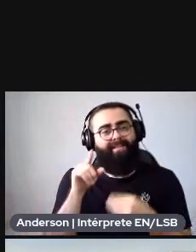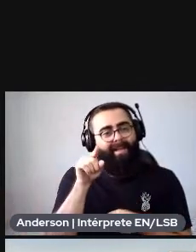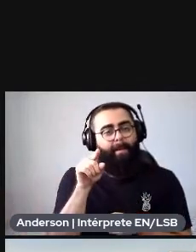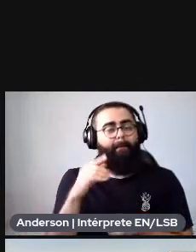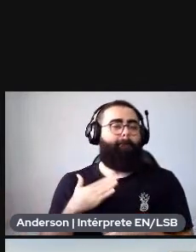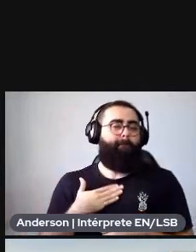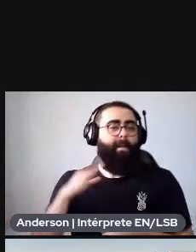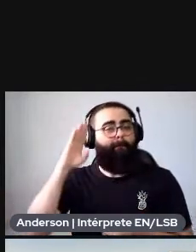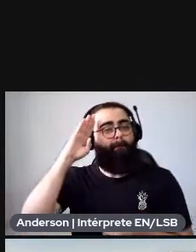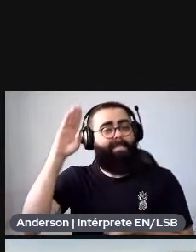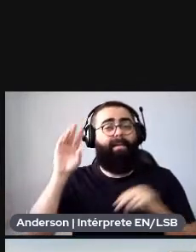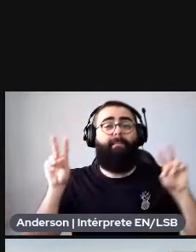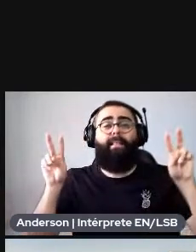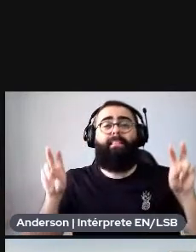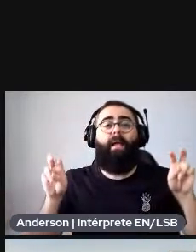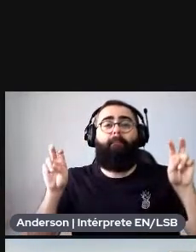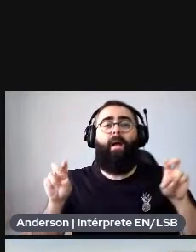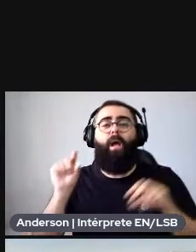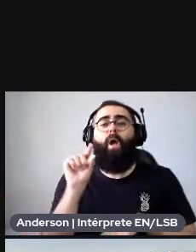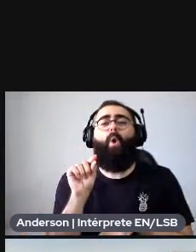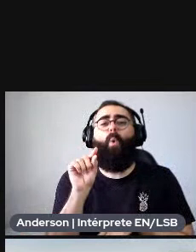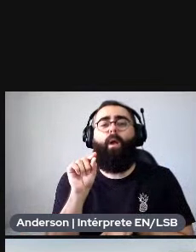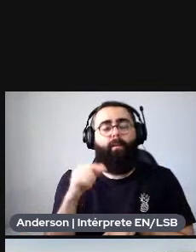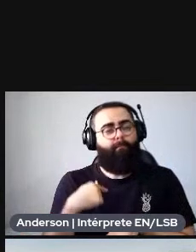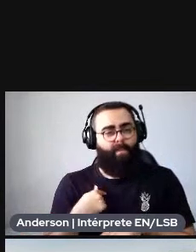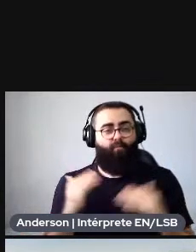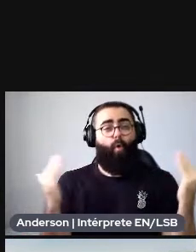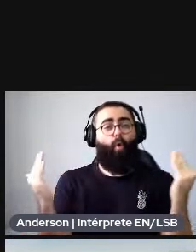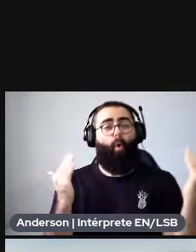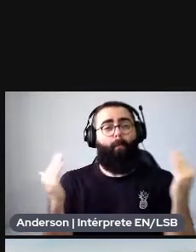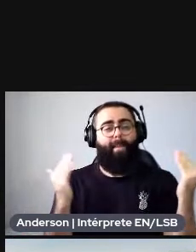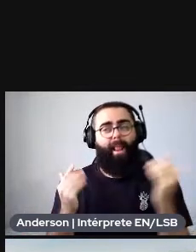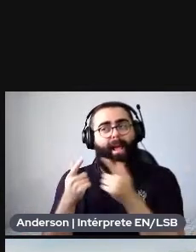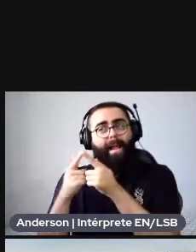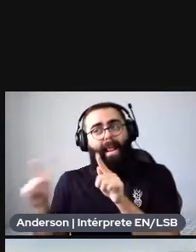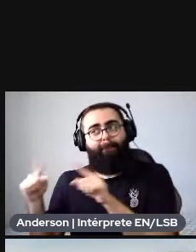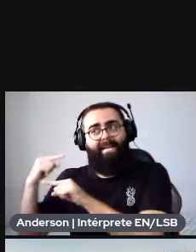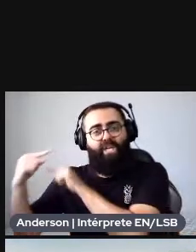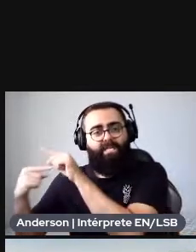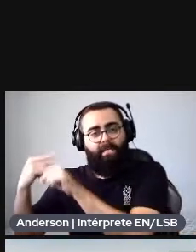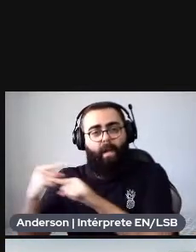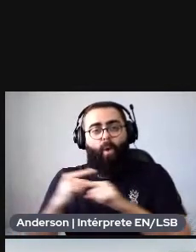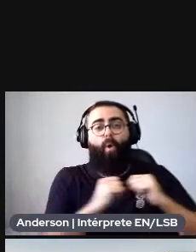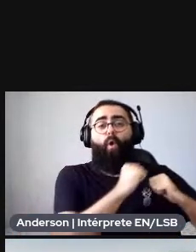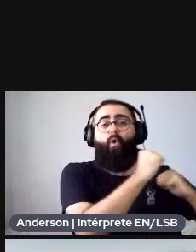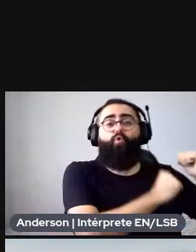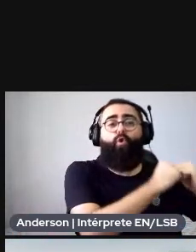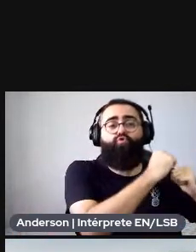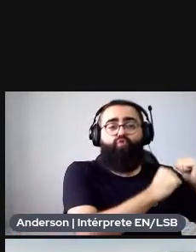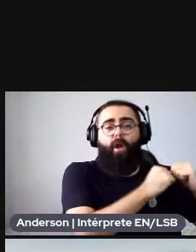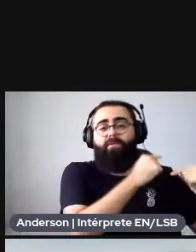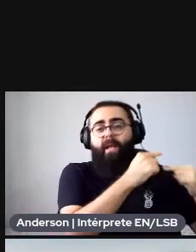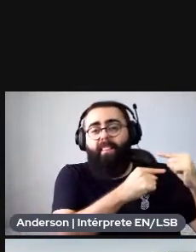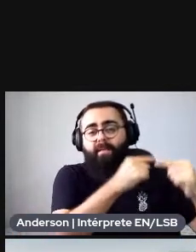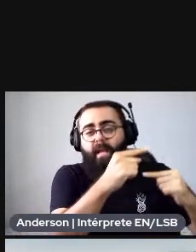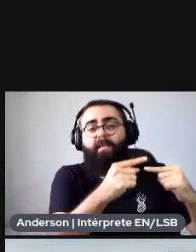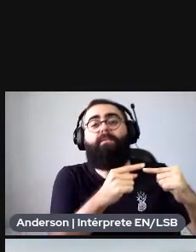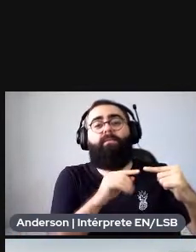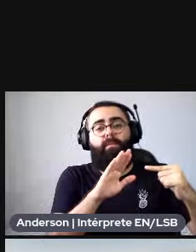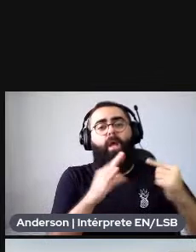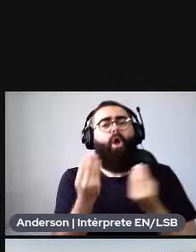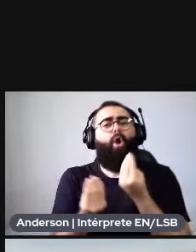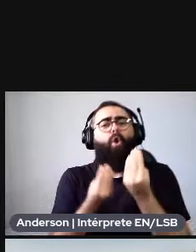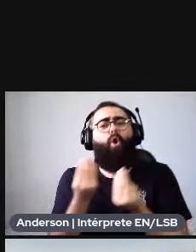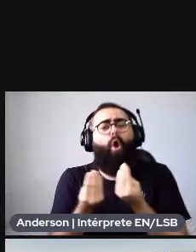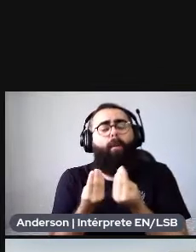is to compare grammaticalization and constructionalization, so both approaches, to the well-known development